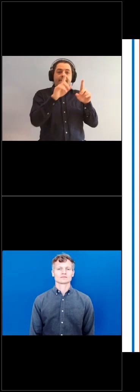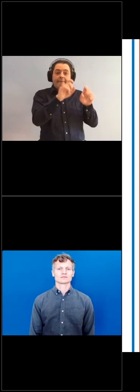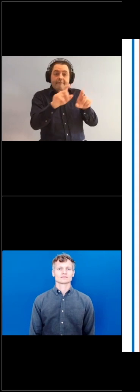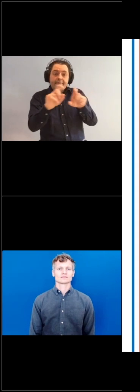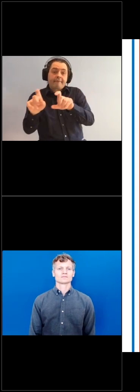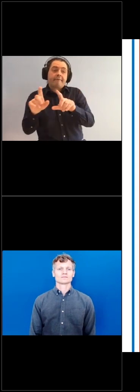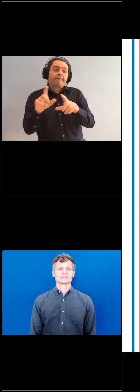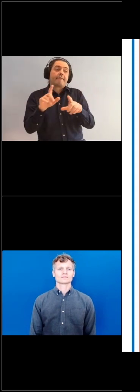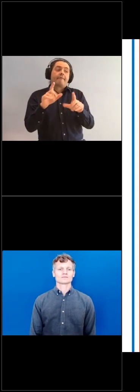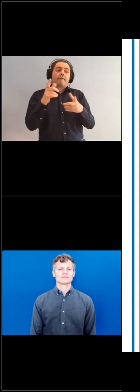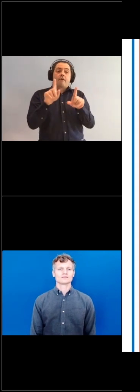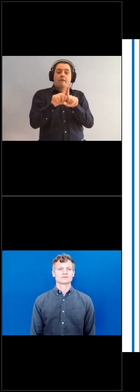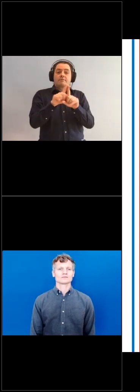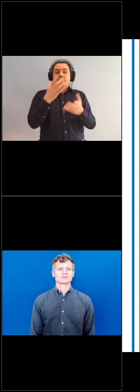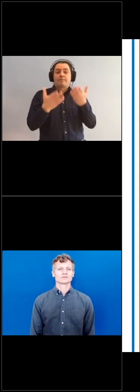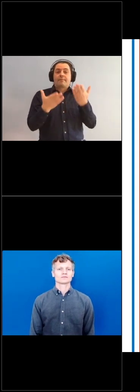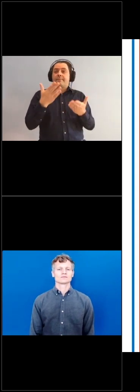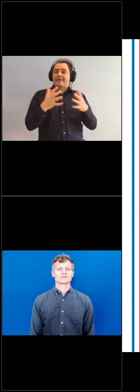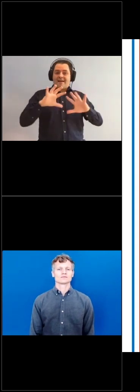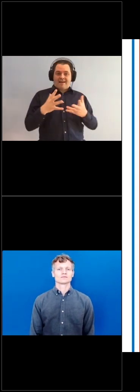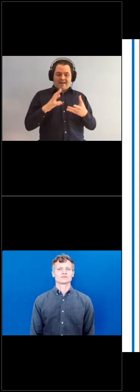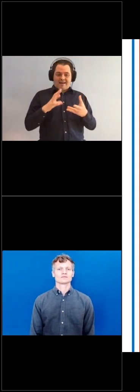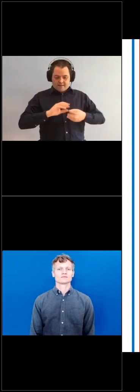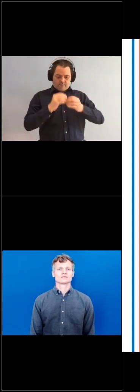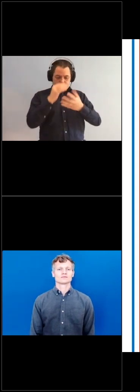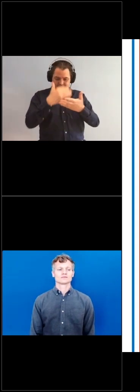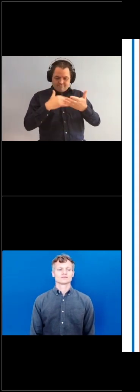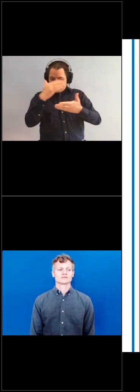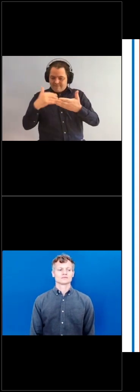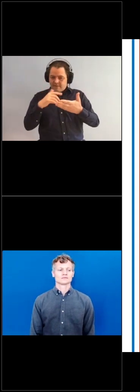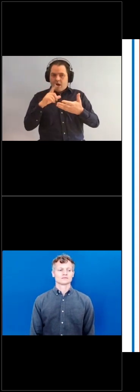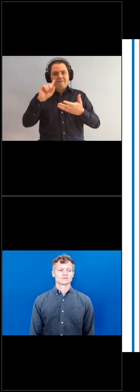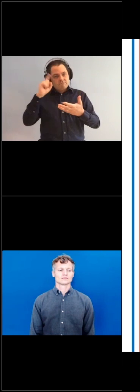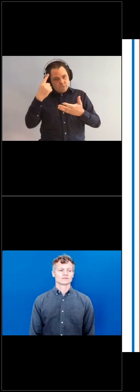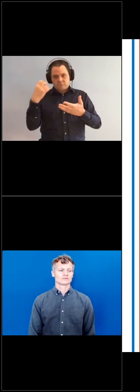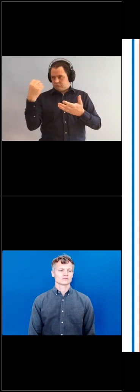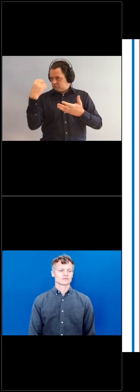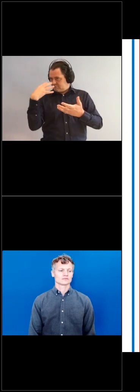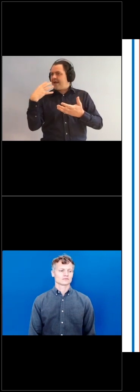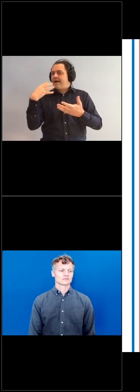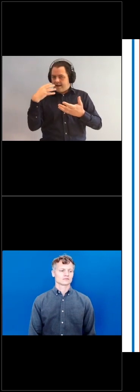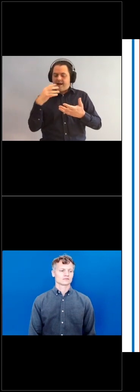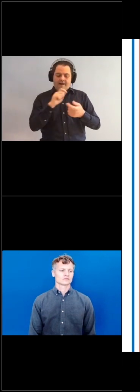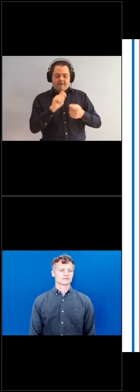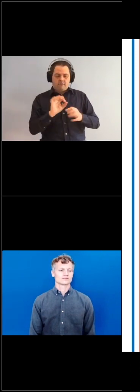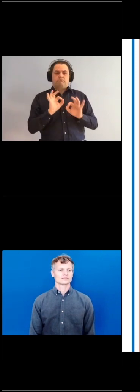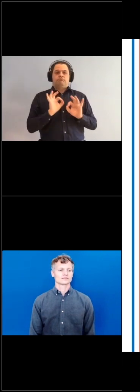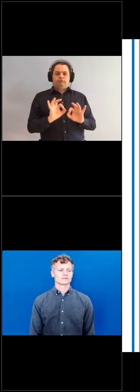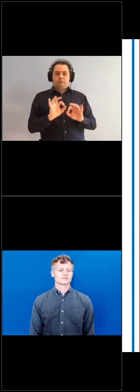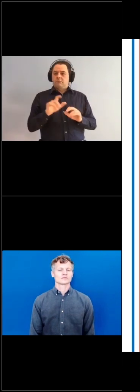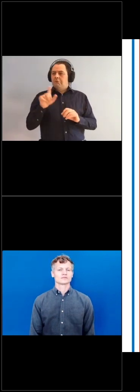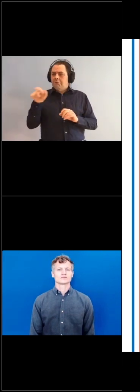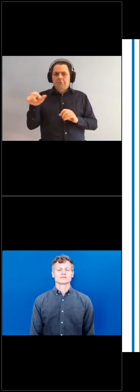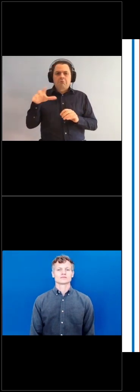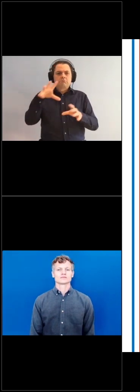developing inclusive communication materials. It's really interesting to learn from their experiences in similar situations, or how